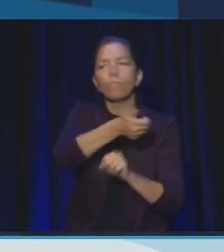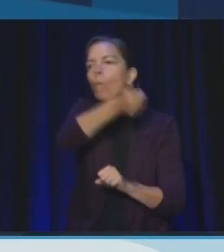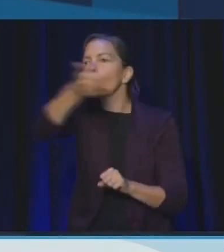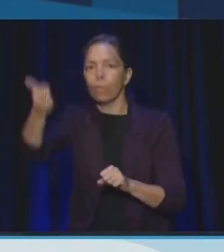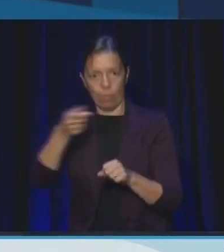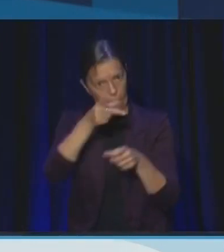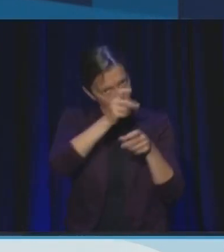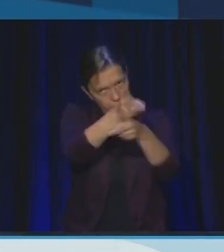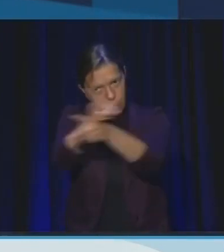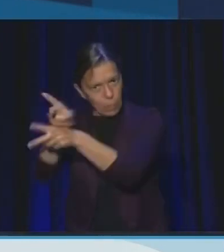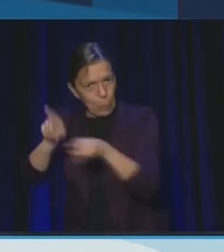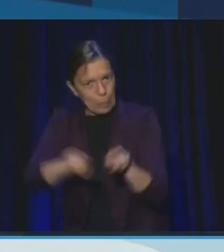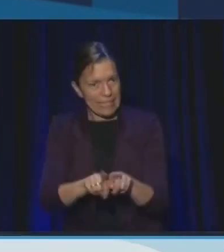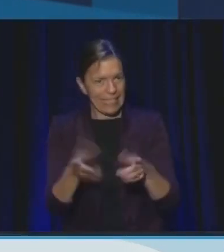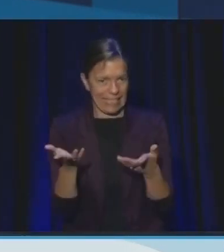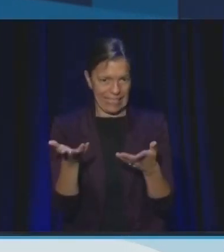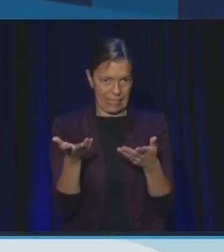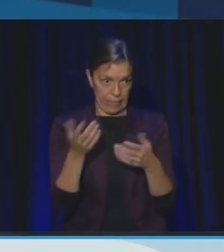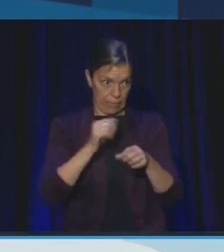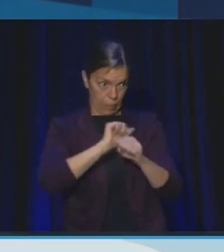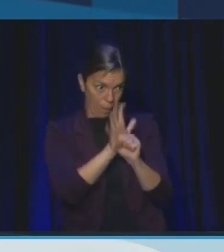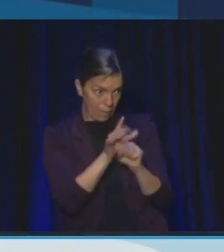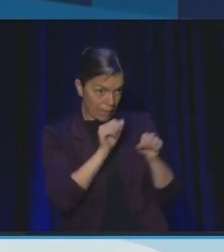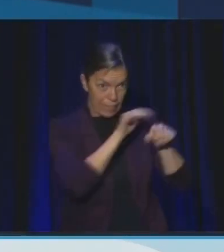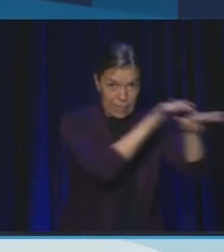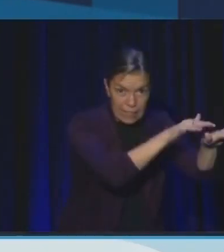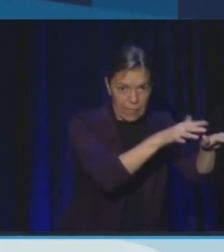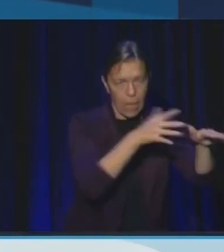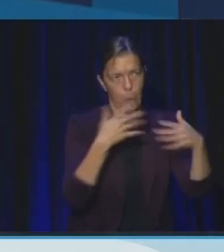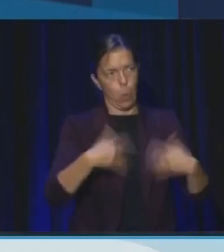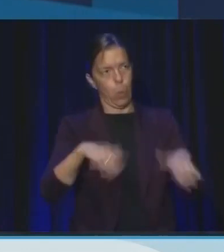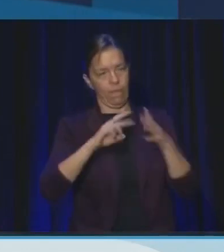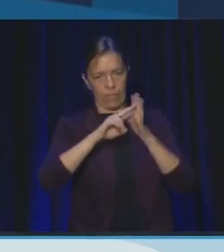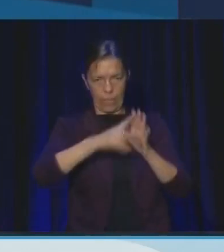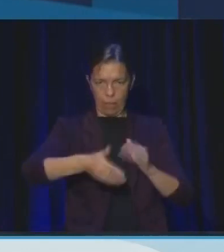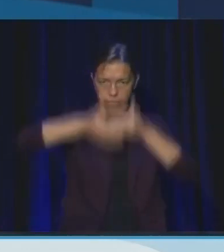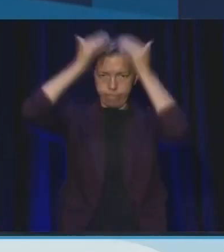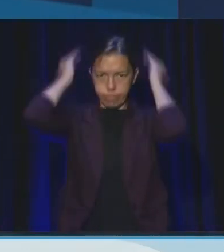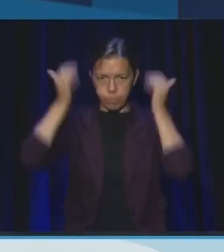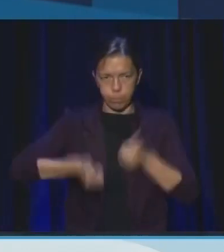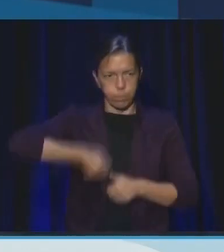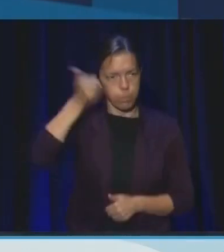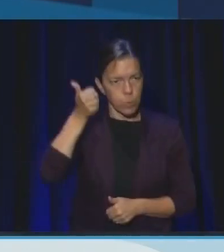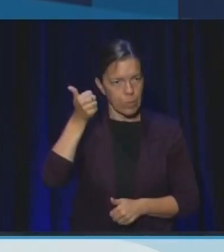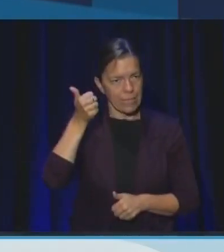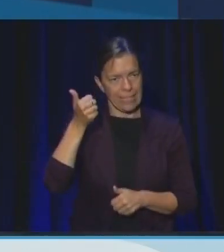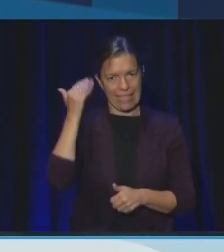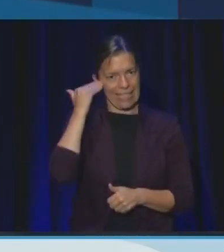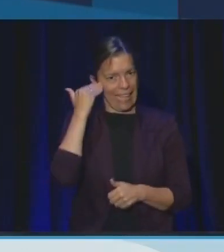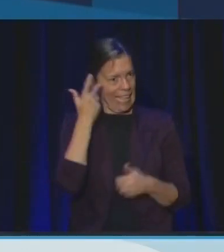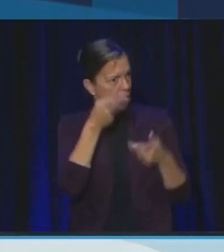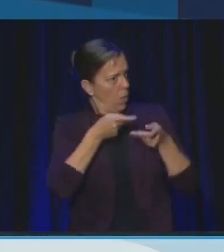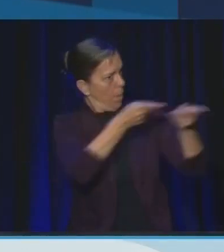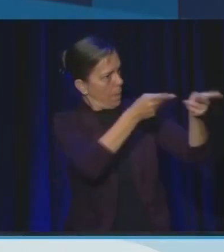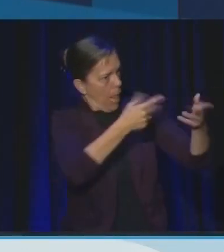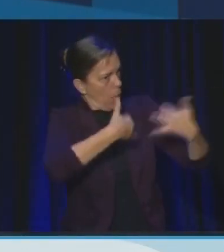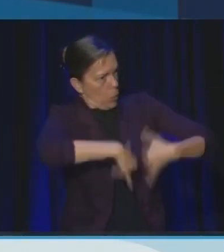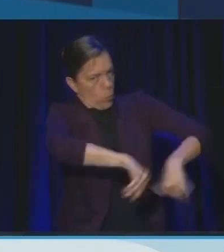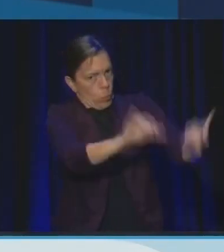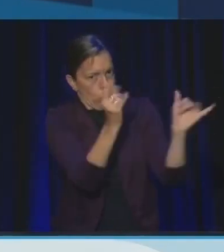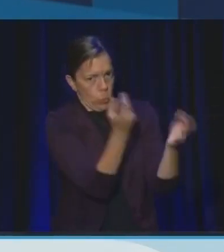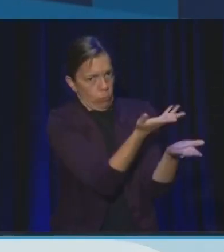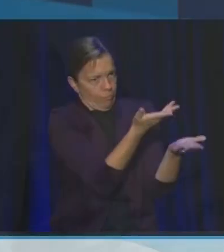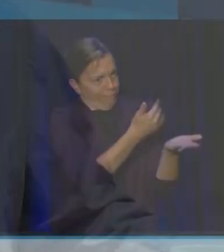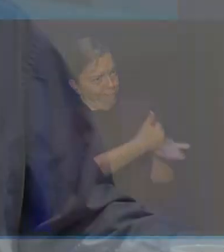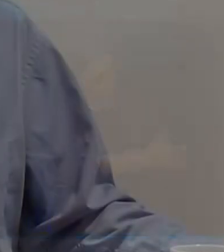patients to the COVID-19, and we say that they are not ready to stop having hospitalizations for the